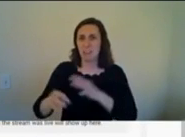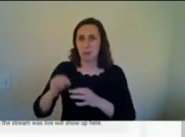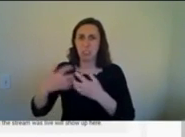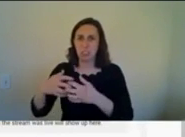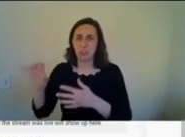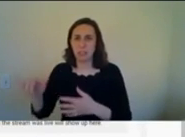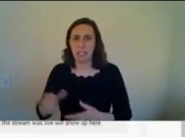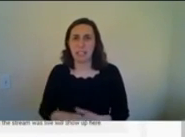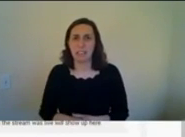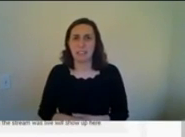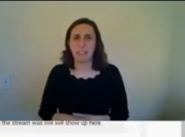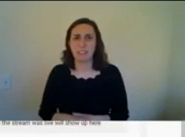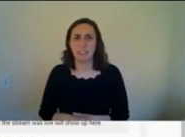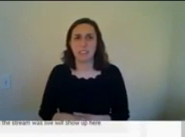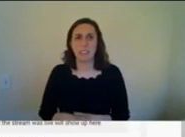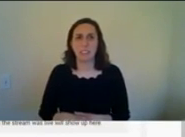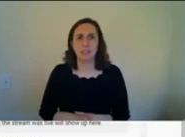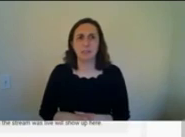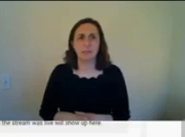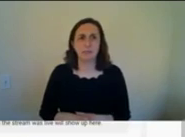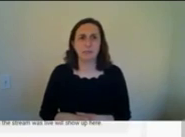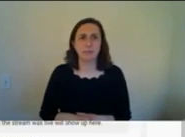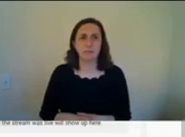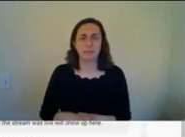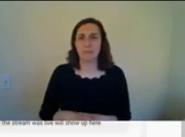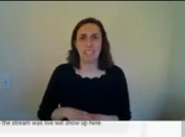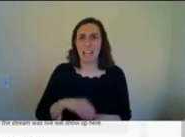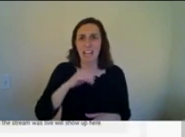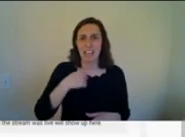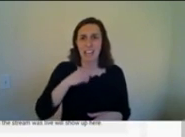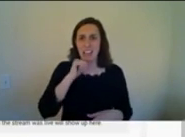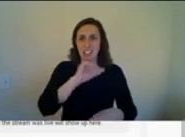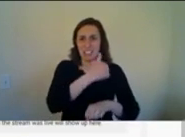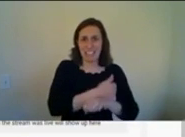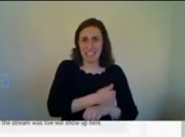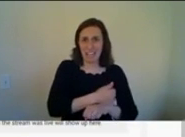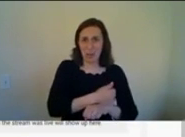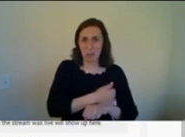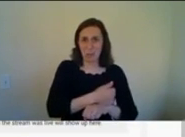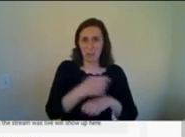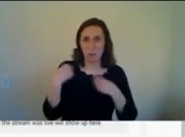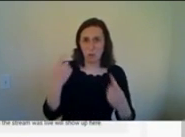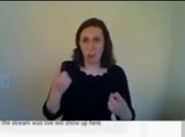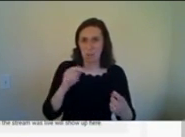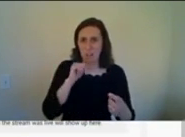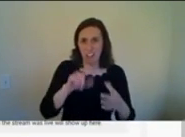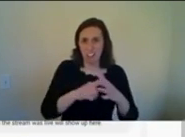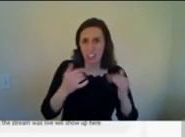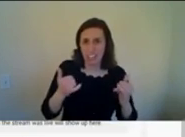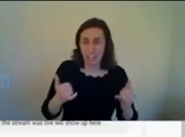I haven't set it up here, and at this point in the course, I'm not going to go back and set it up, but I have had students that have